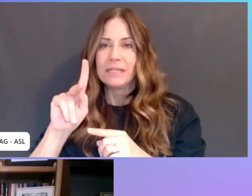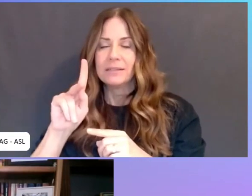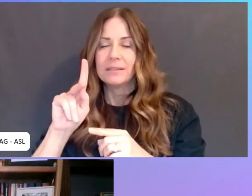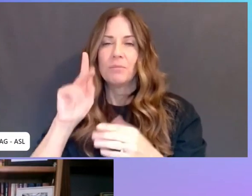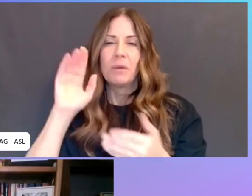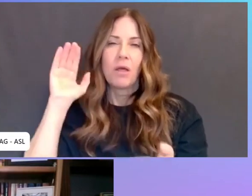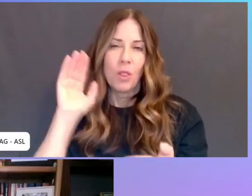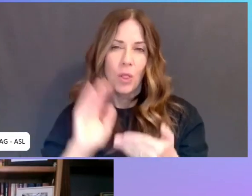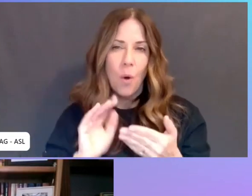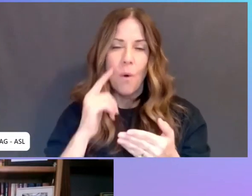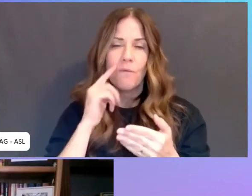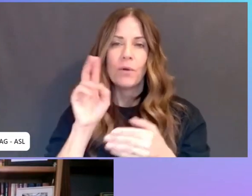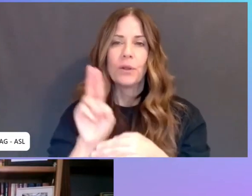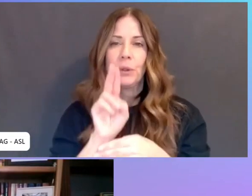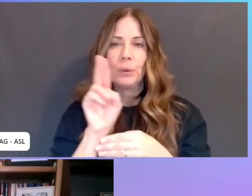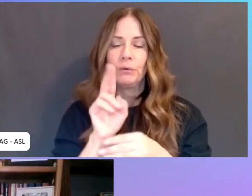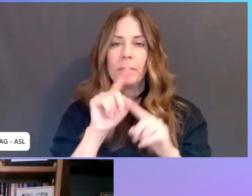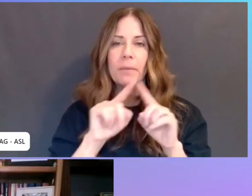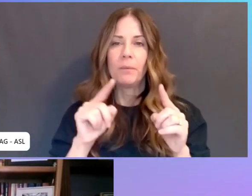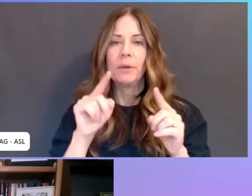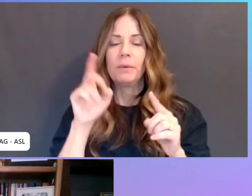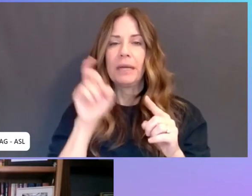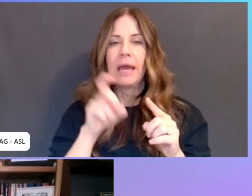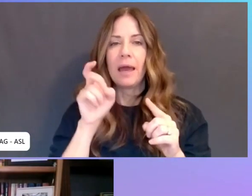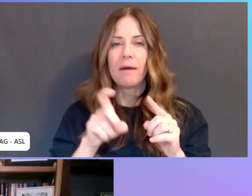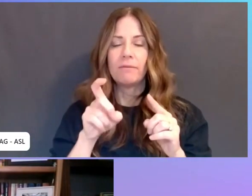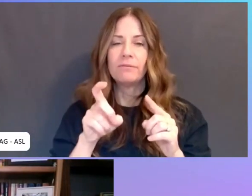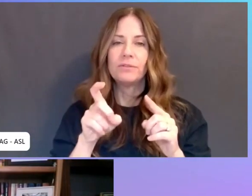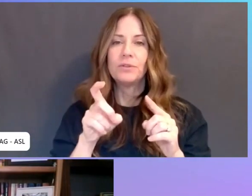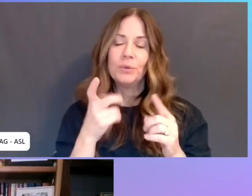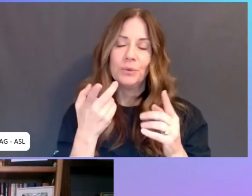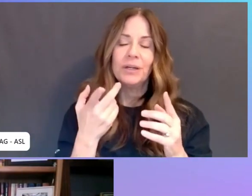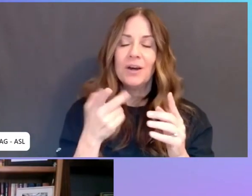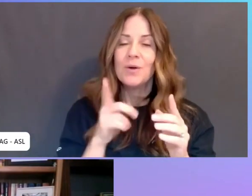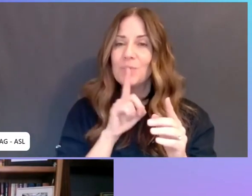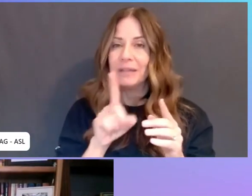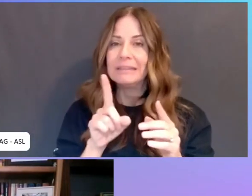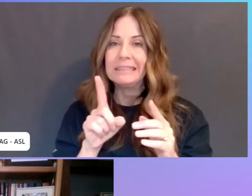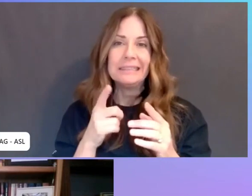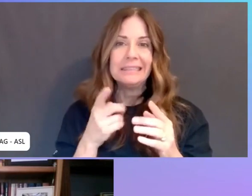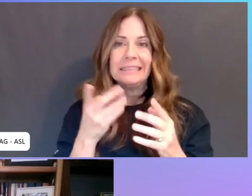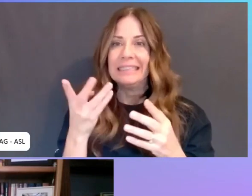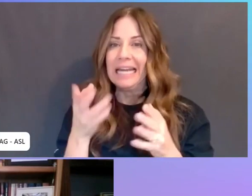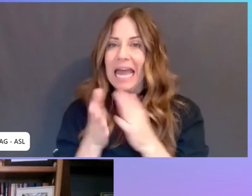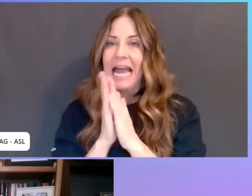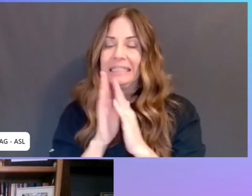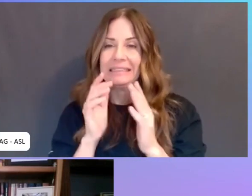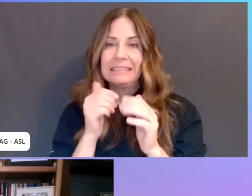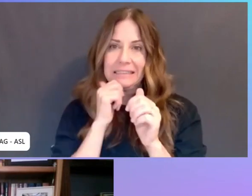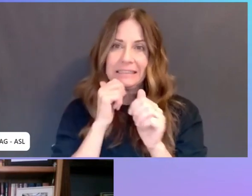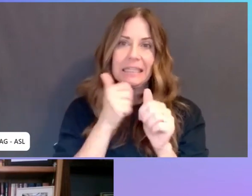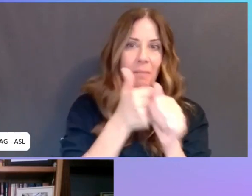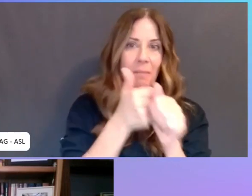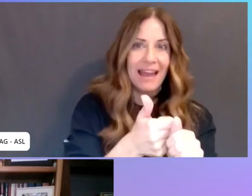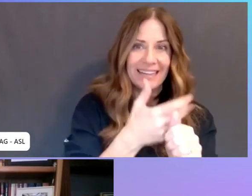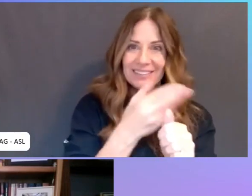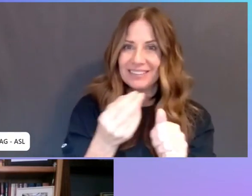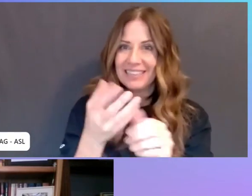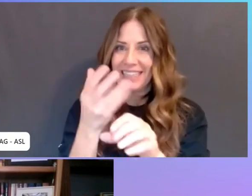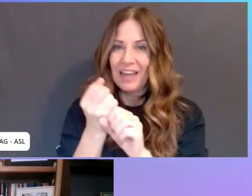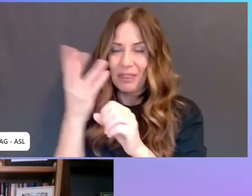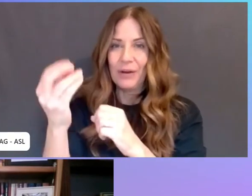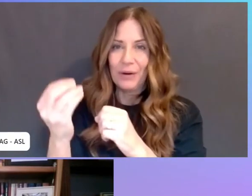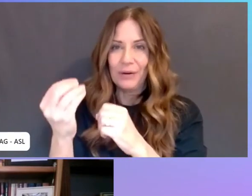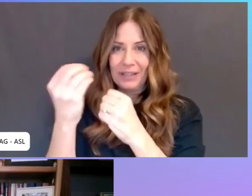user, but certainly we would have to sort of run that through compliance and get their 2 cents on it. So I'm